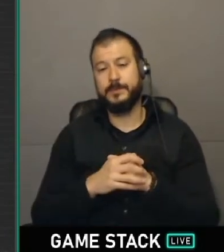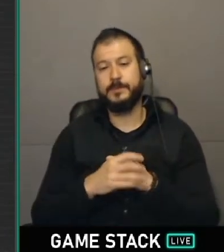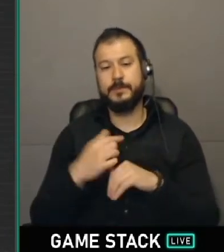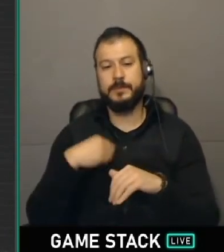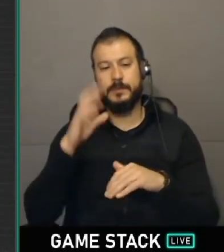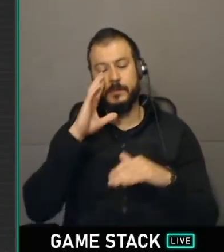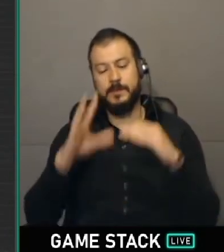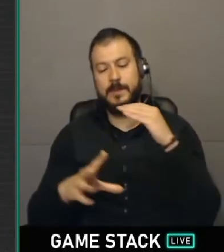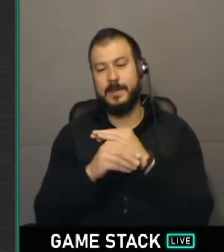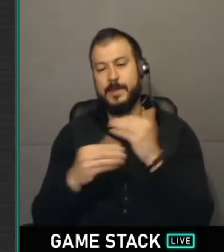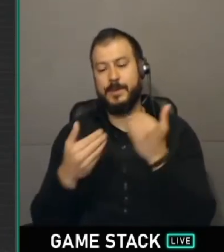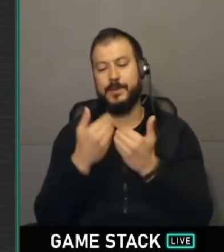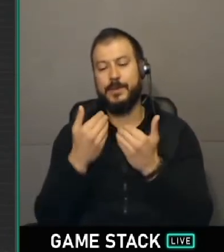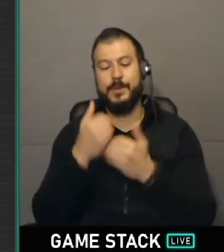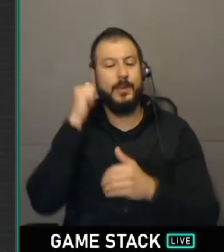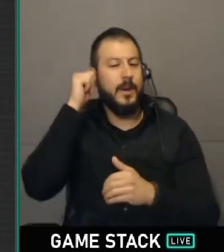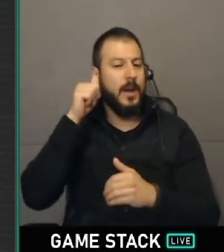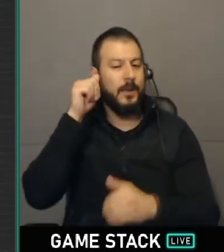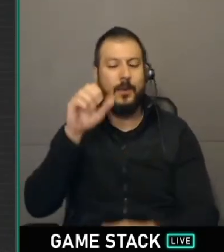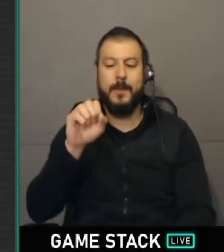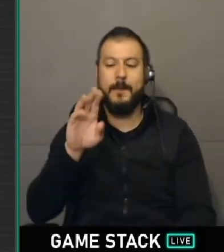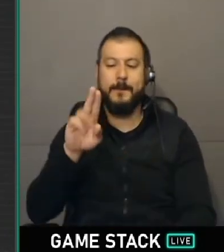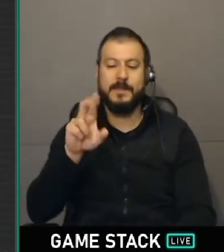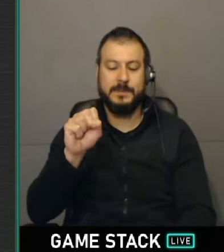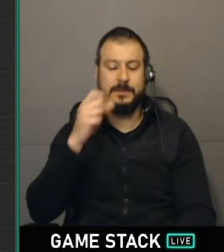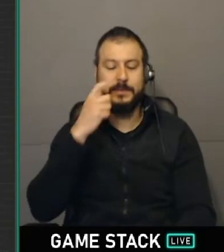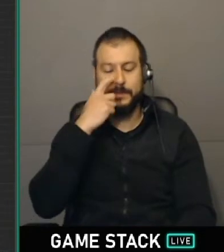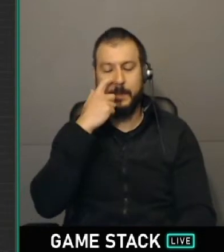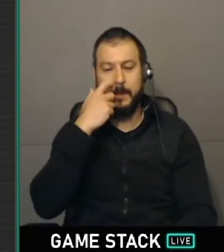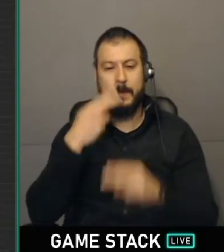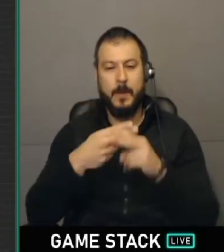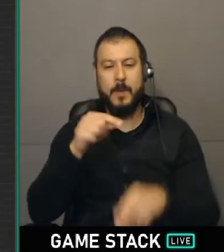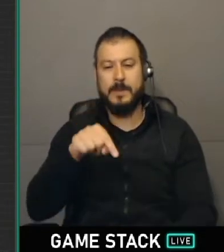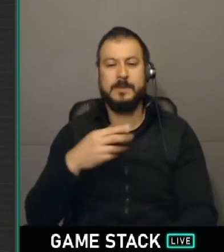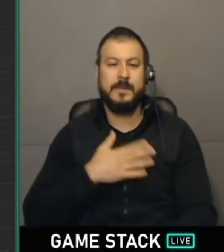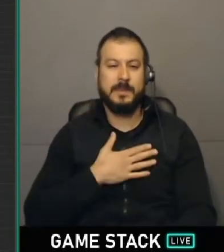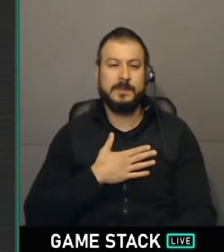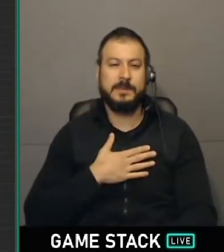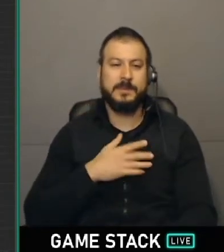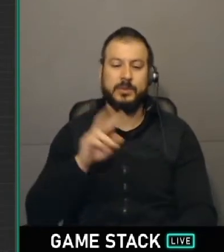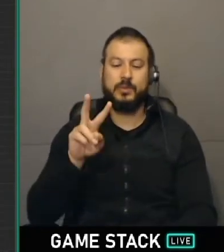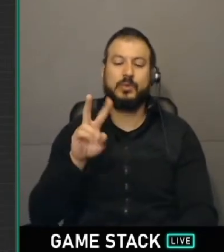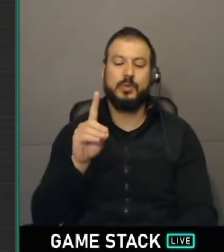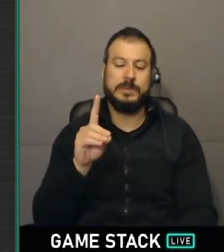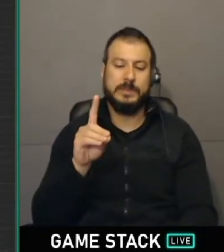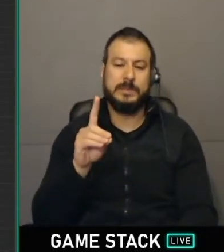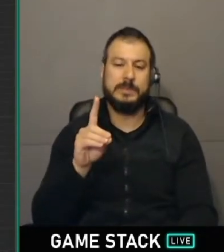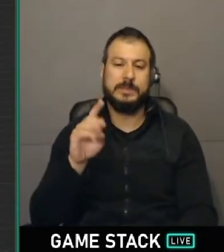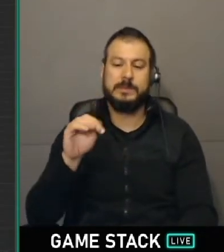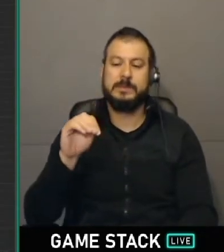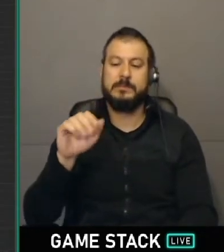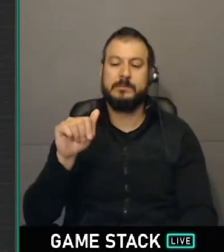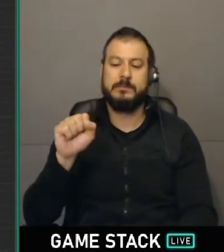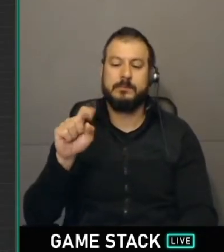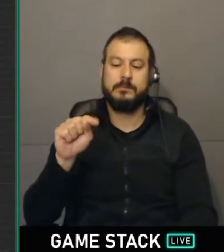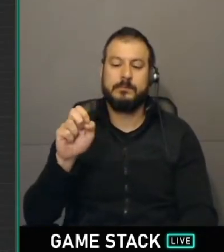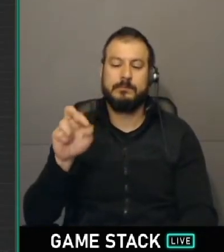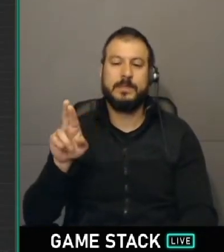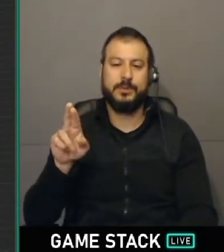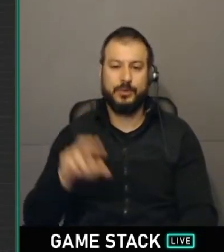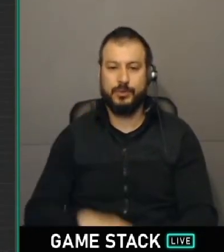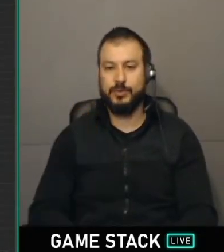new audio bus. I'll call this my 2D master.